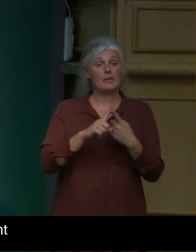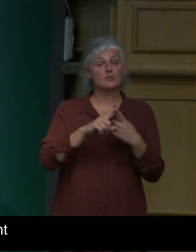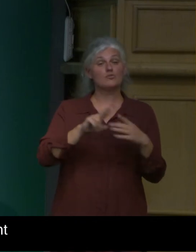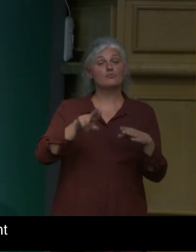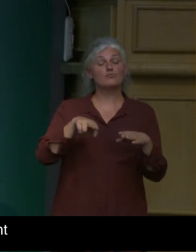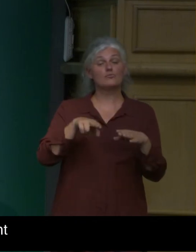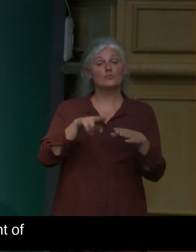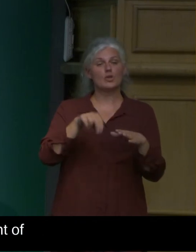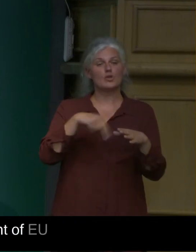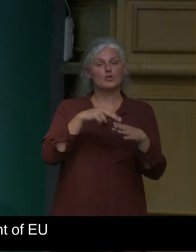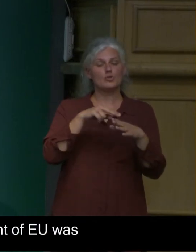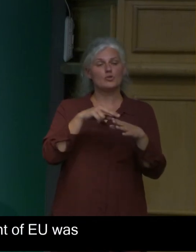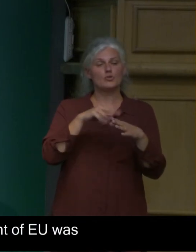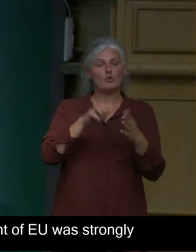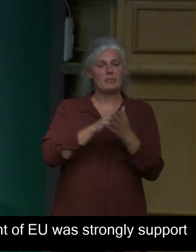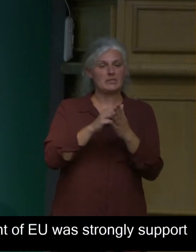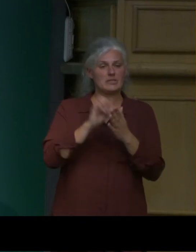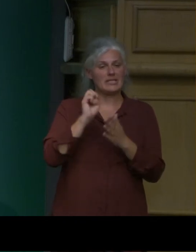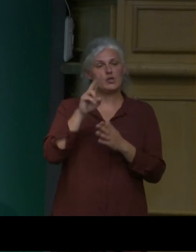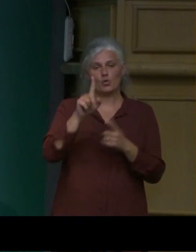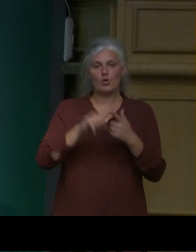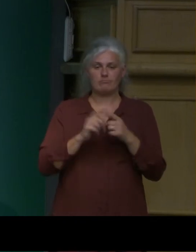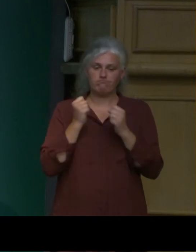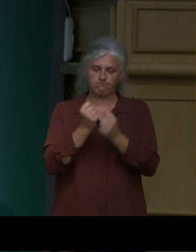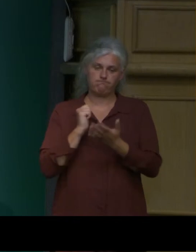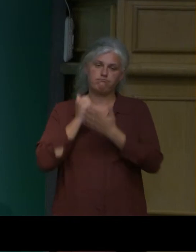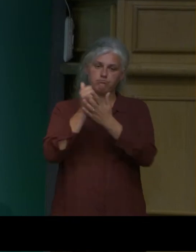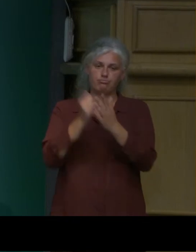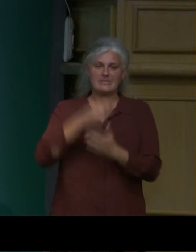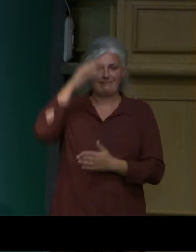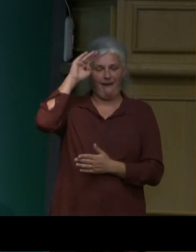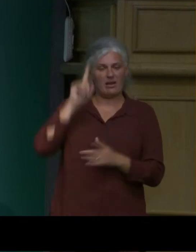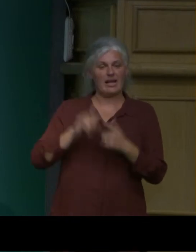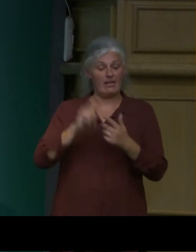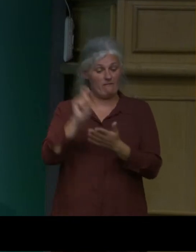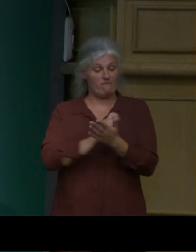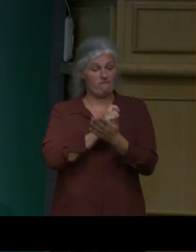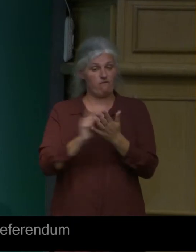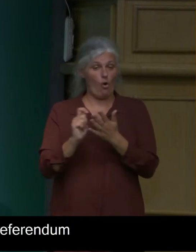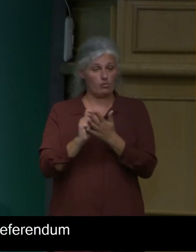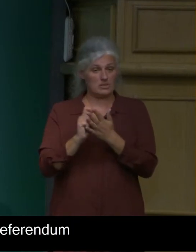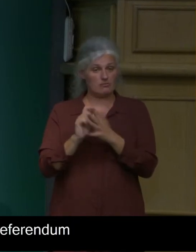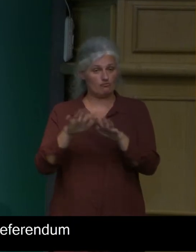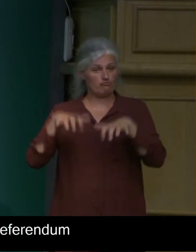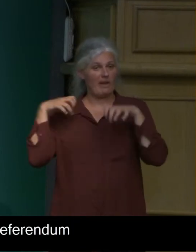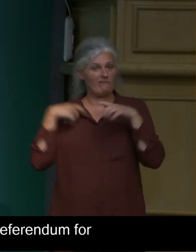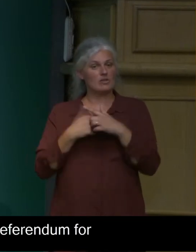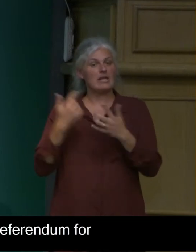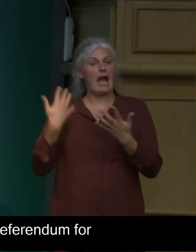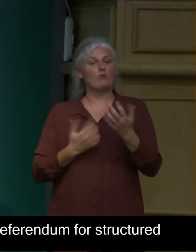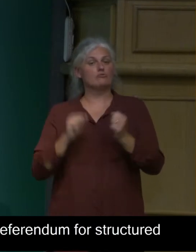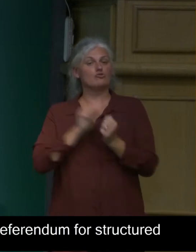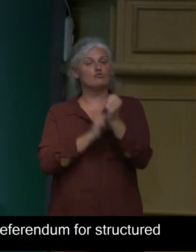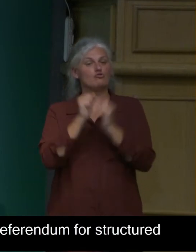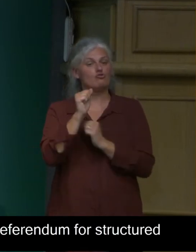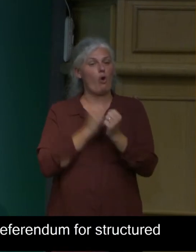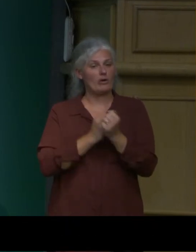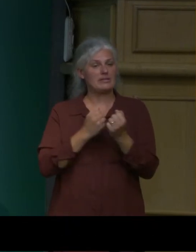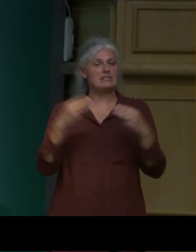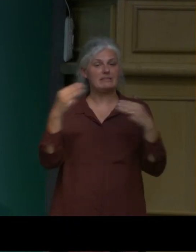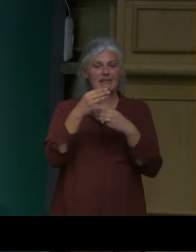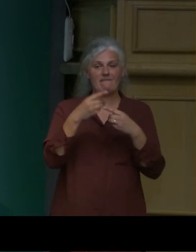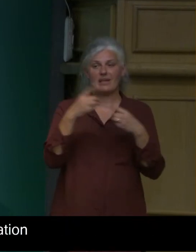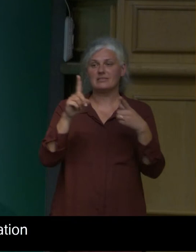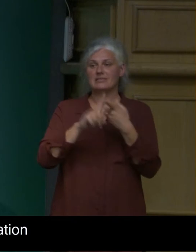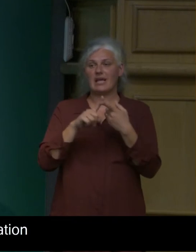strongly supported by Ireland and we voted in a referendum for structured European Defense and security cooperation